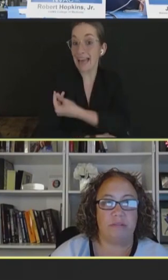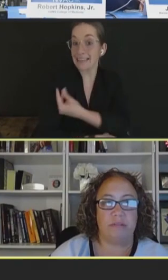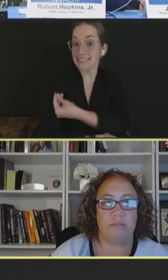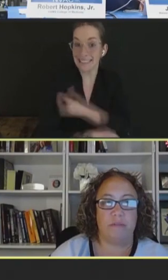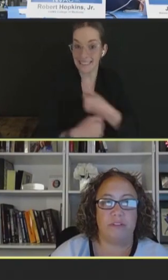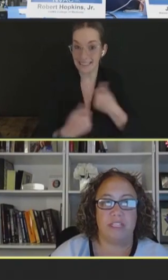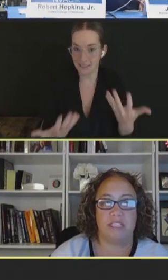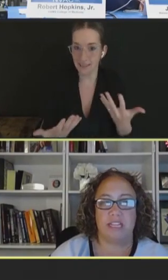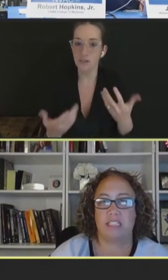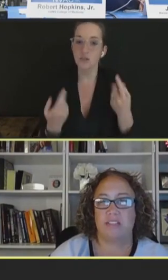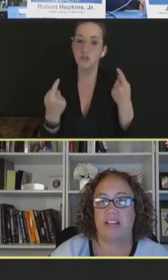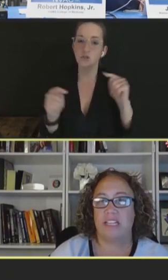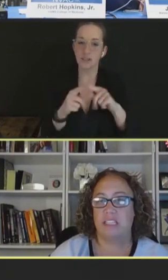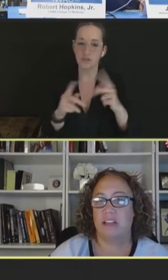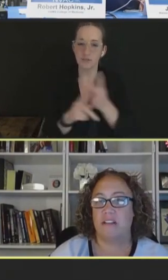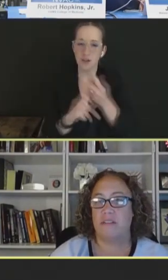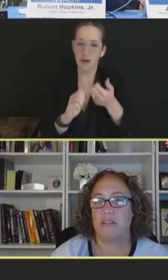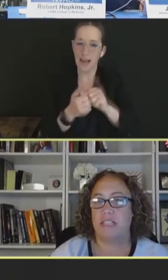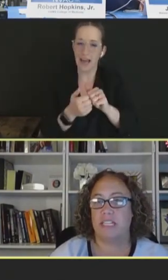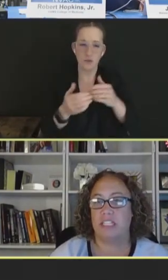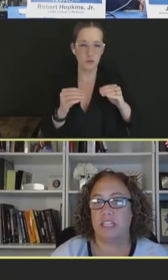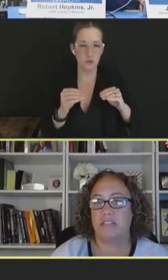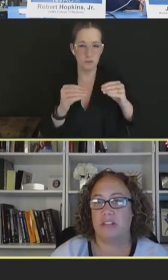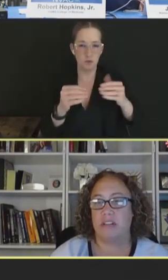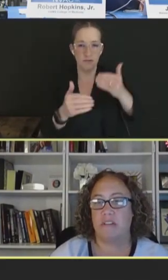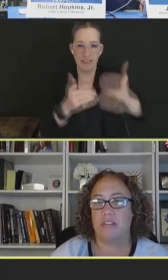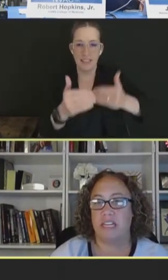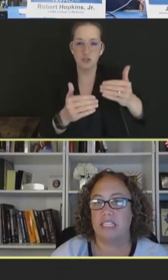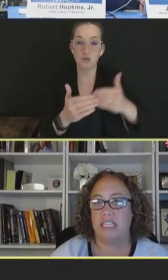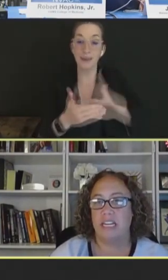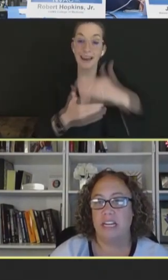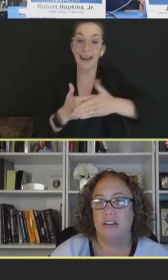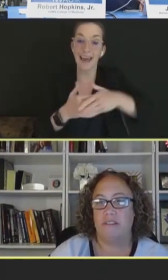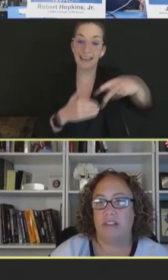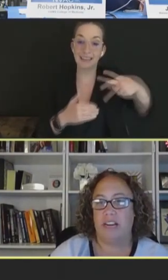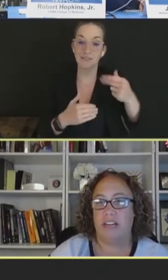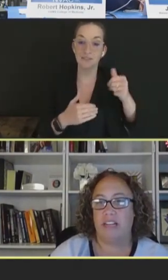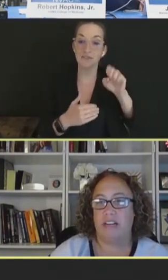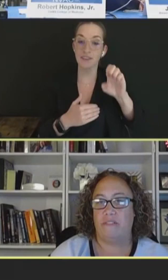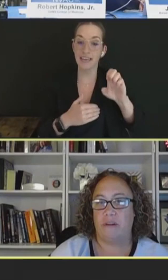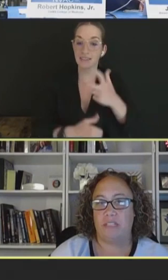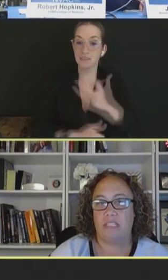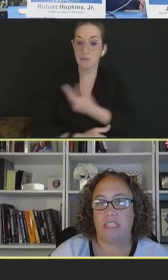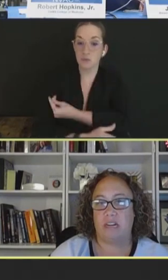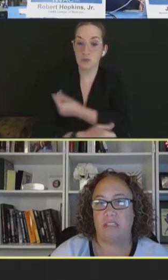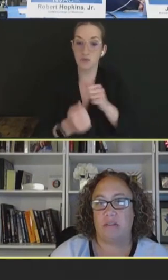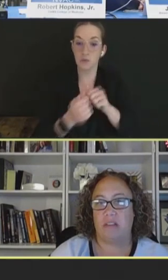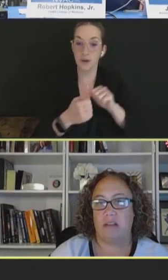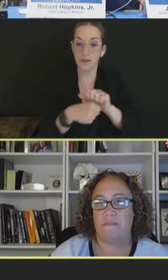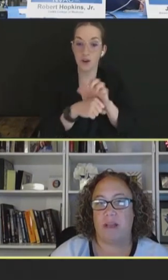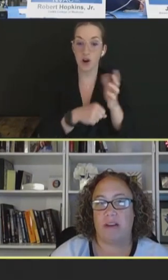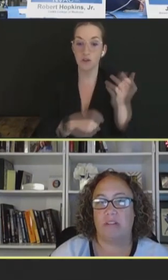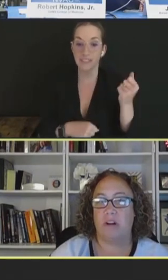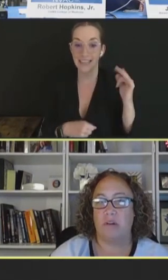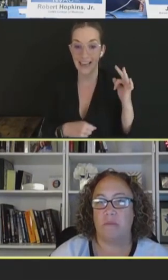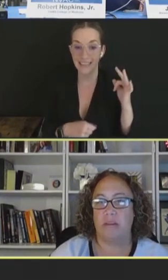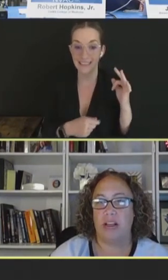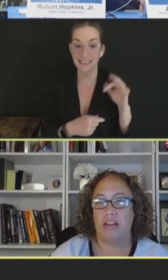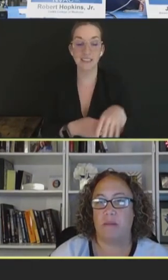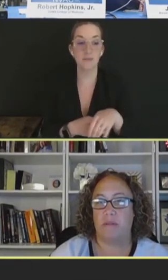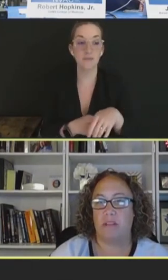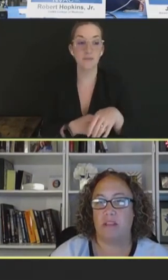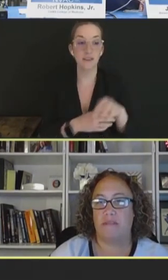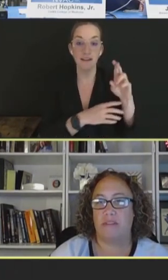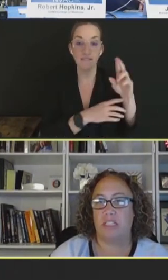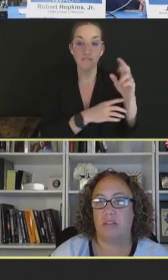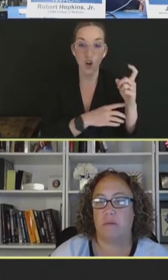to move into this next phase of immunization with COVID-19, really at pharmacies and also the medical home and how to